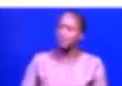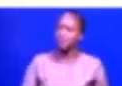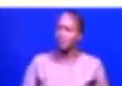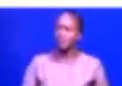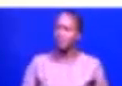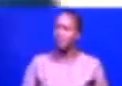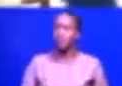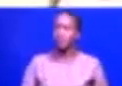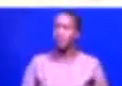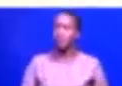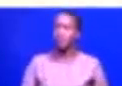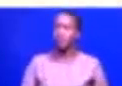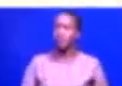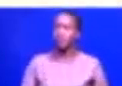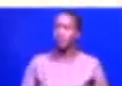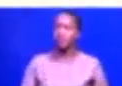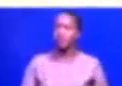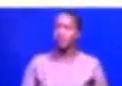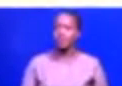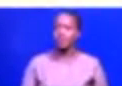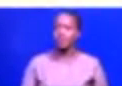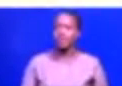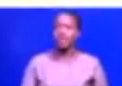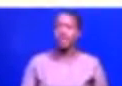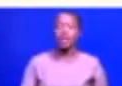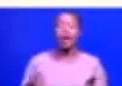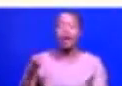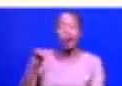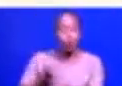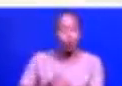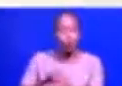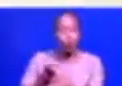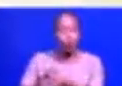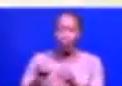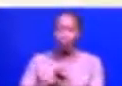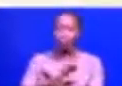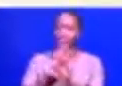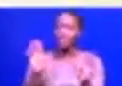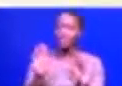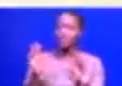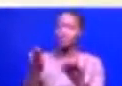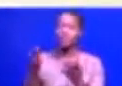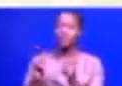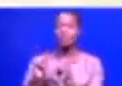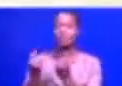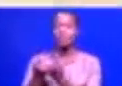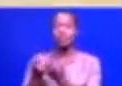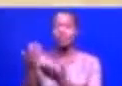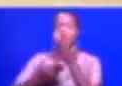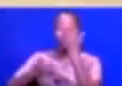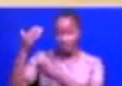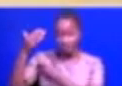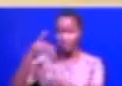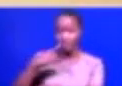Yes, Wahome, this country runs a very good, elaborate league for the universities, and